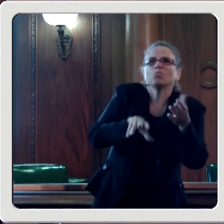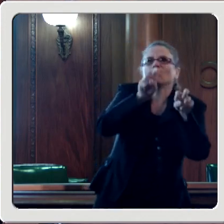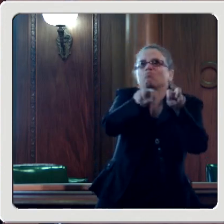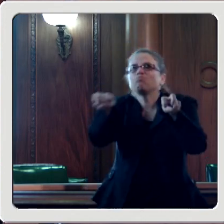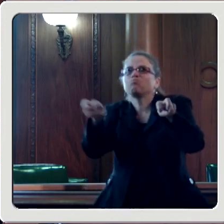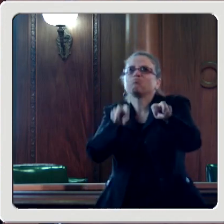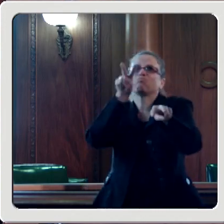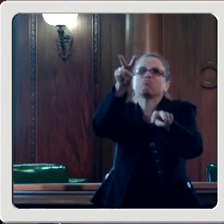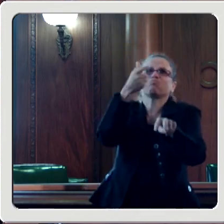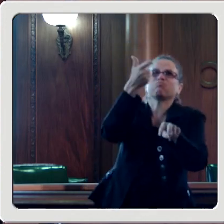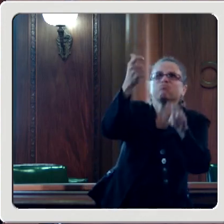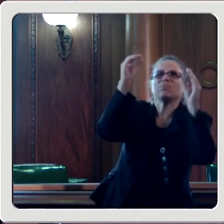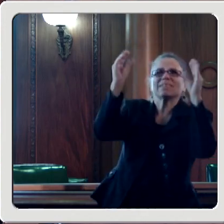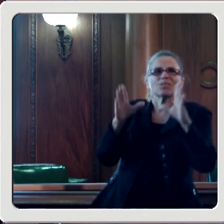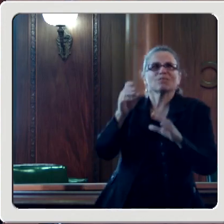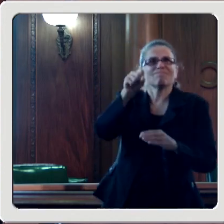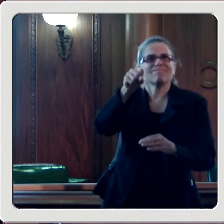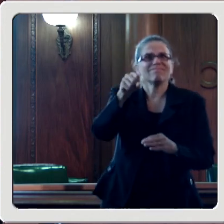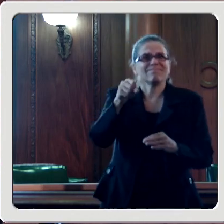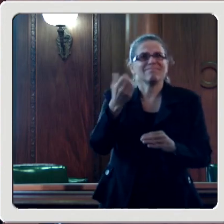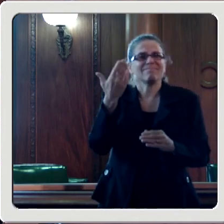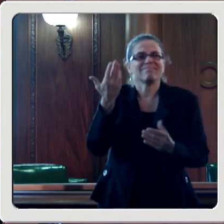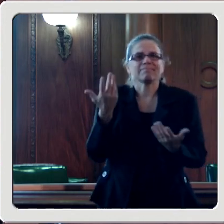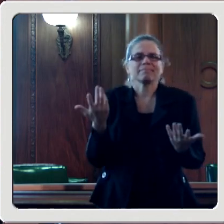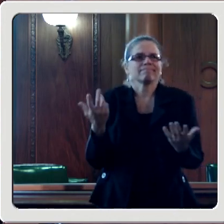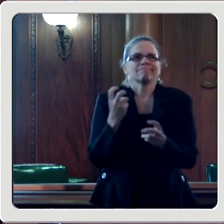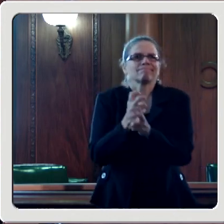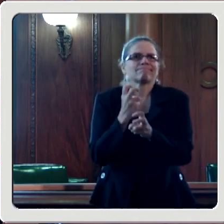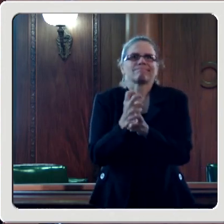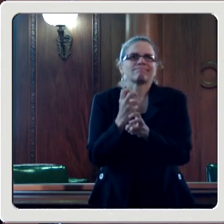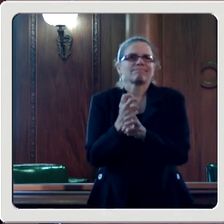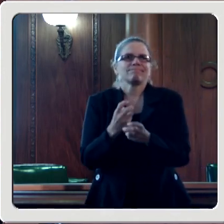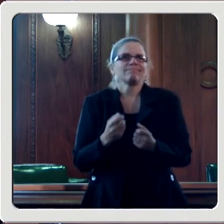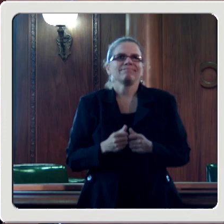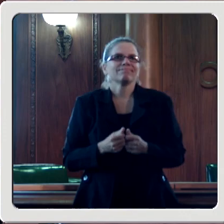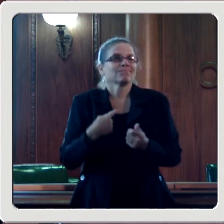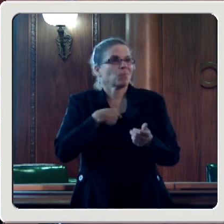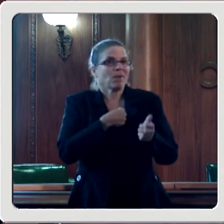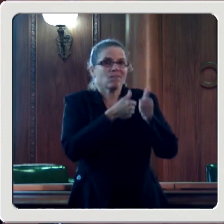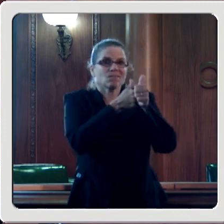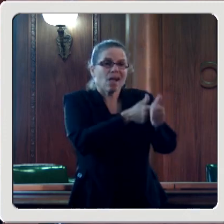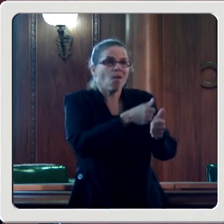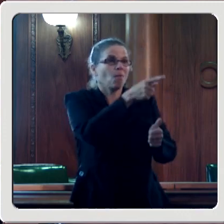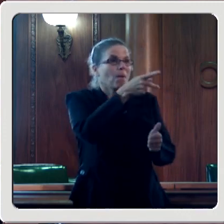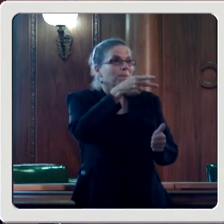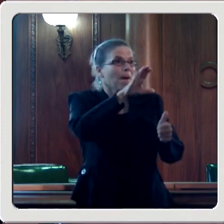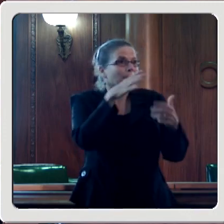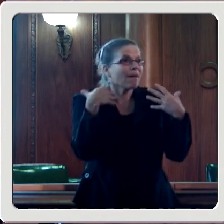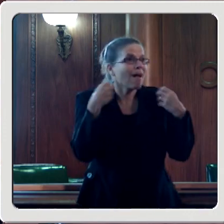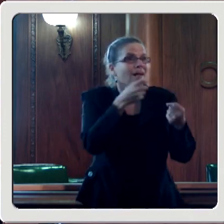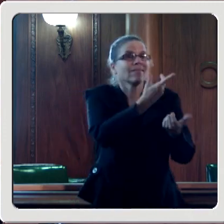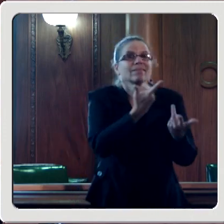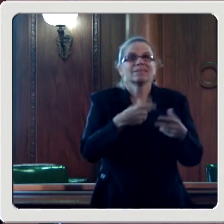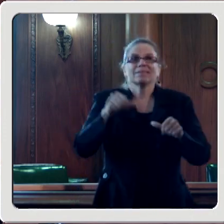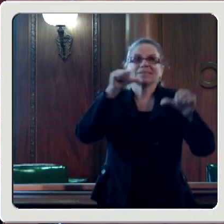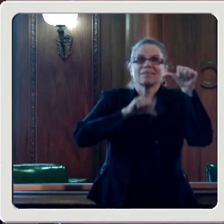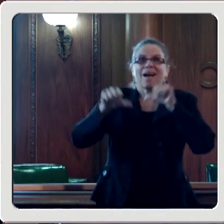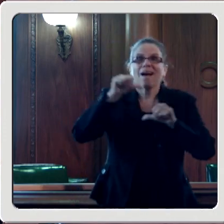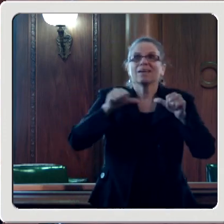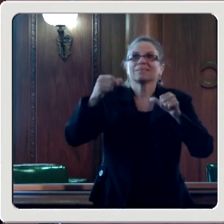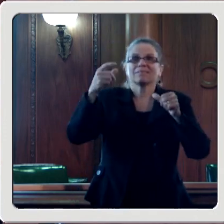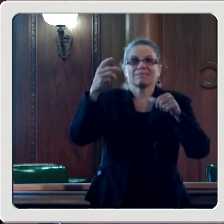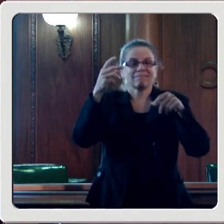as soon as possible, but we're going to make sure we do it based on public health, sciences, and the